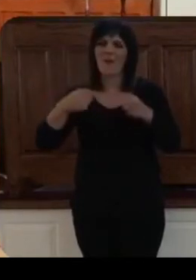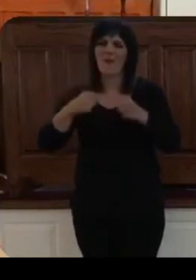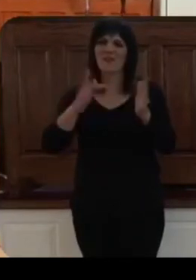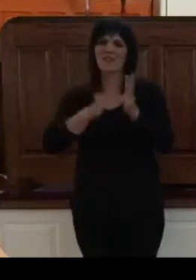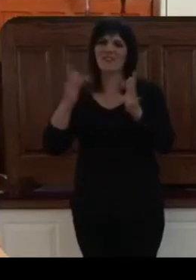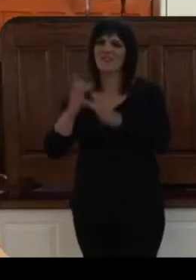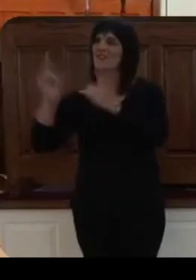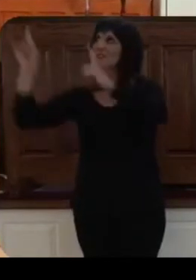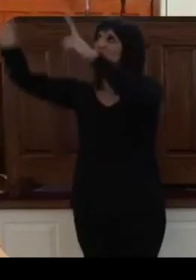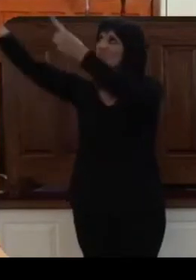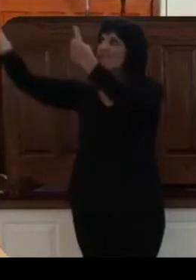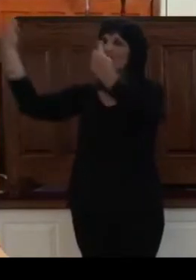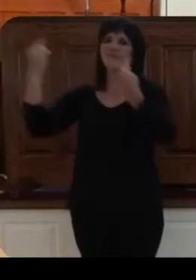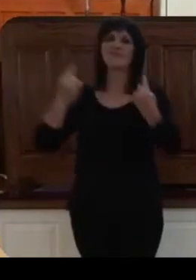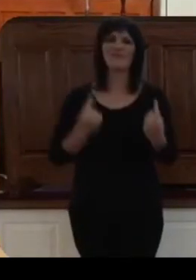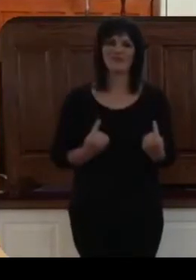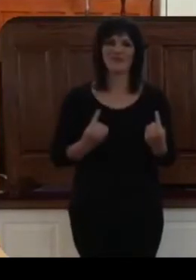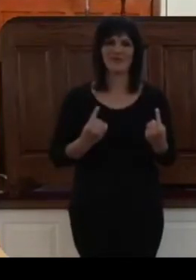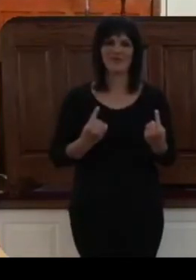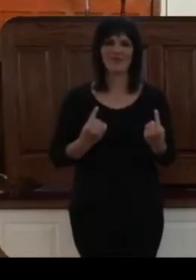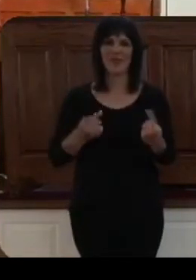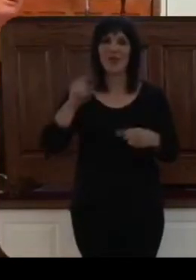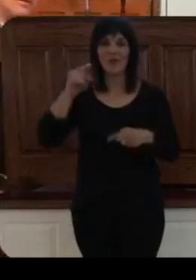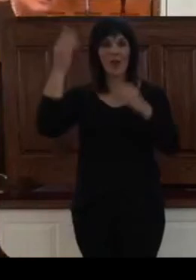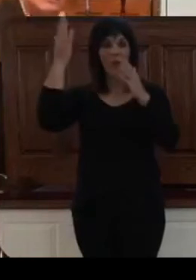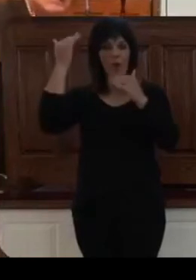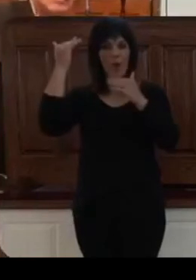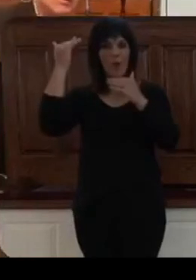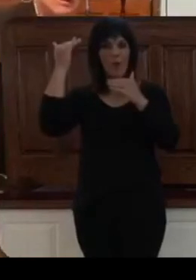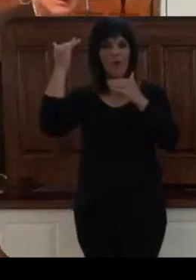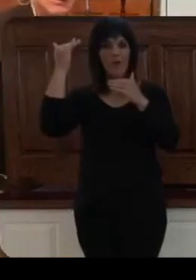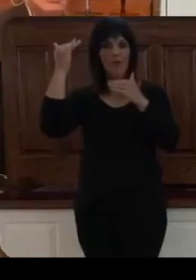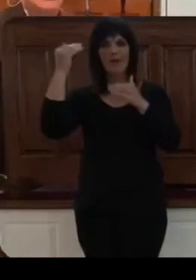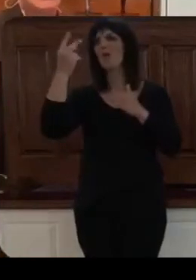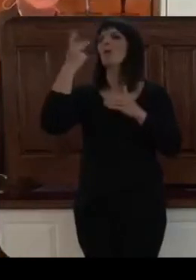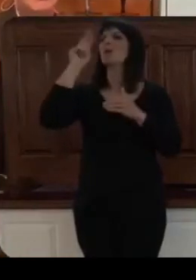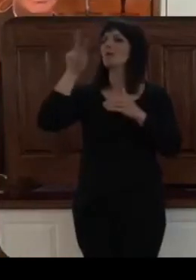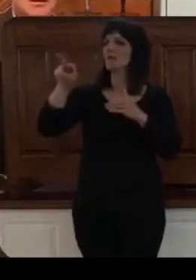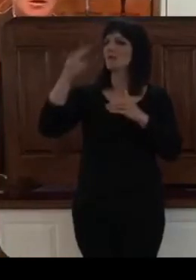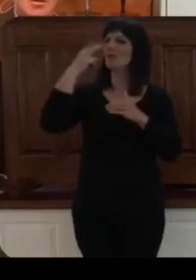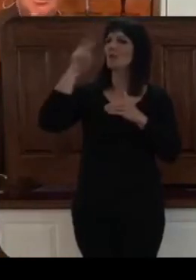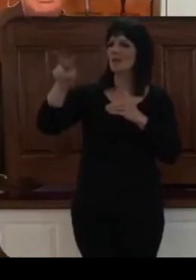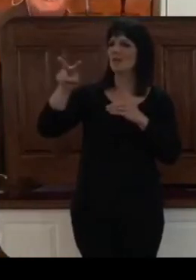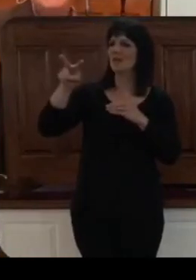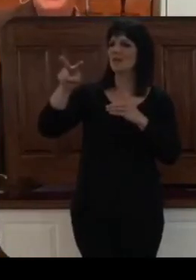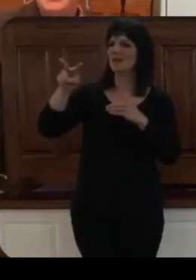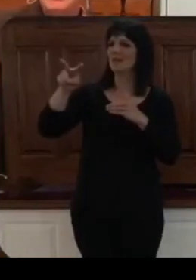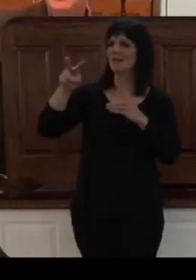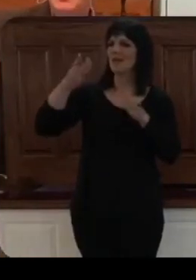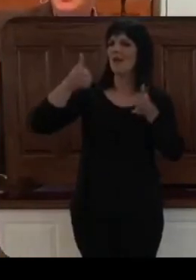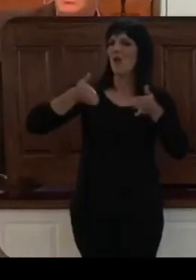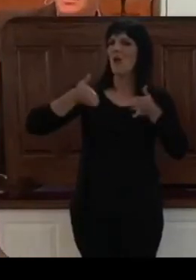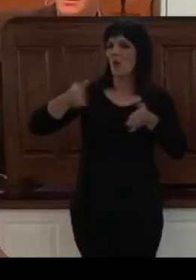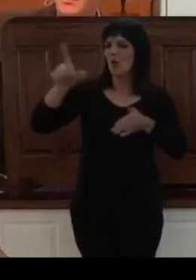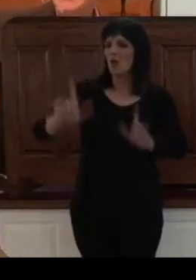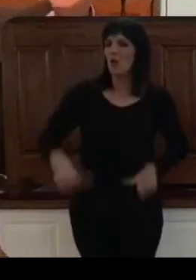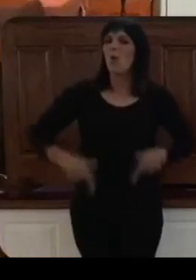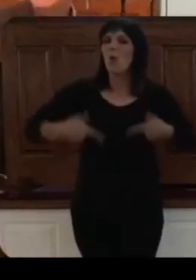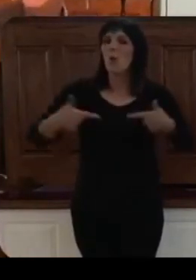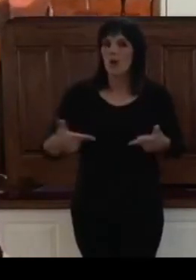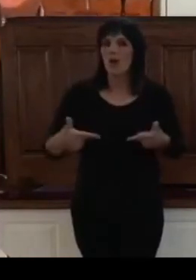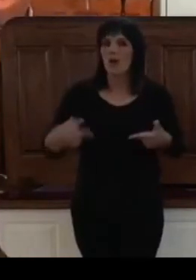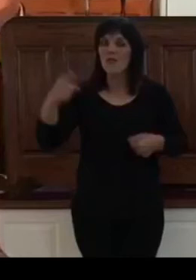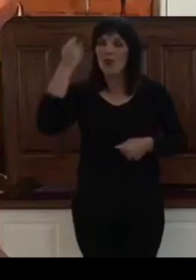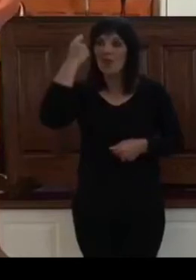made that he would return. And you're our hope, right? We see you. We see the way you're living. You really got the gospel. You're making